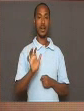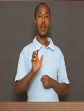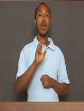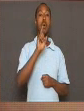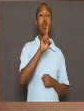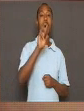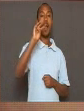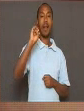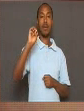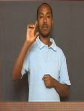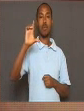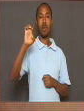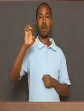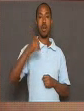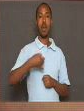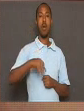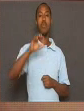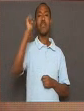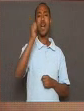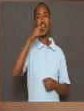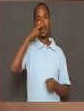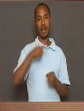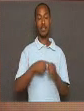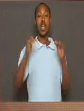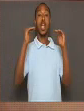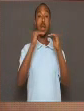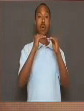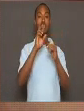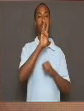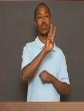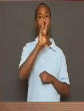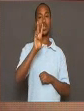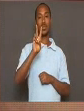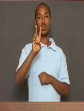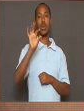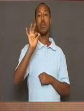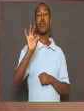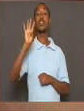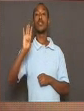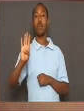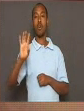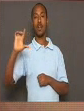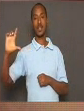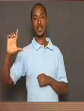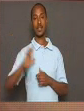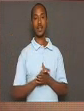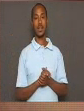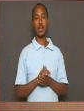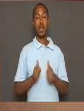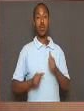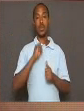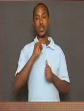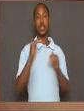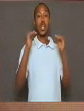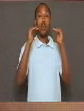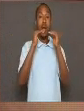1 mole of any gas is equal to 22.4 liters, which is